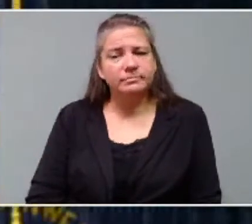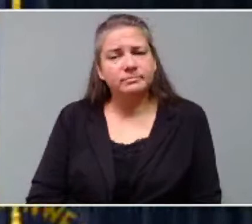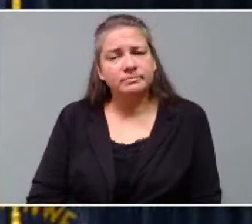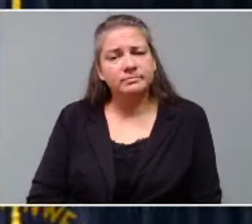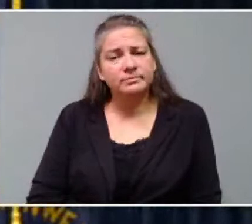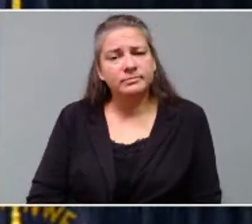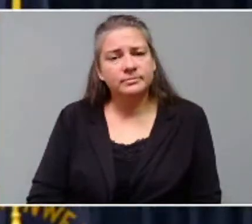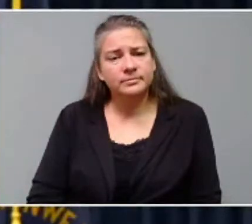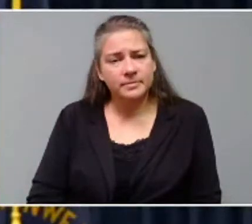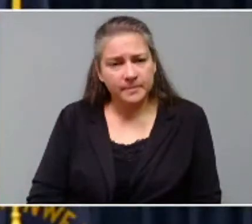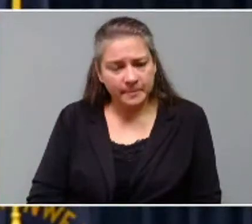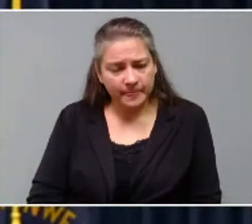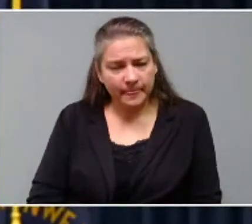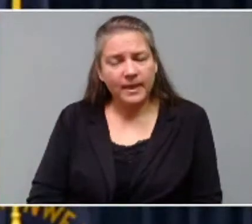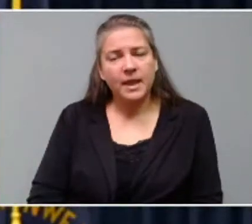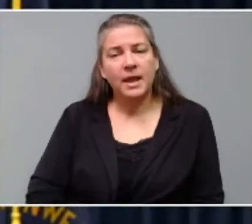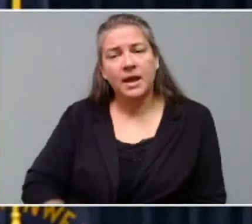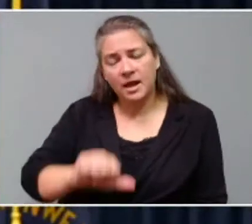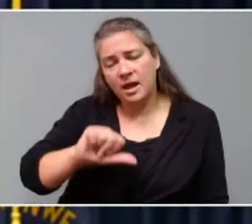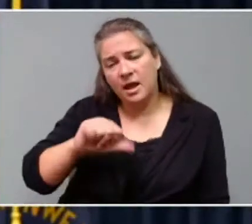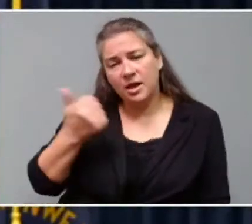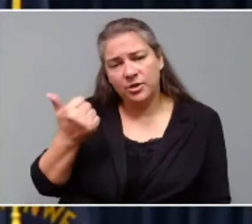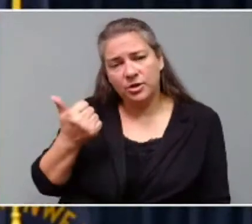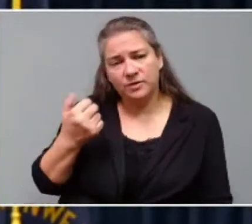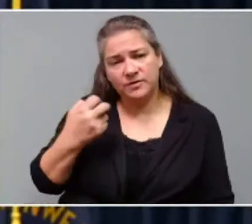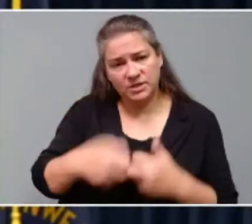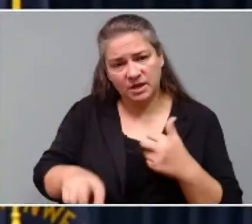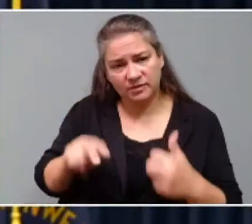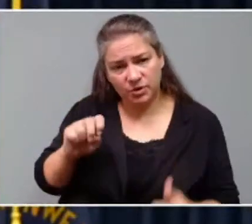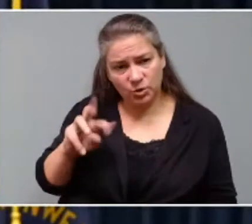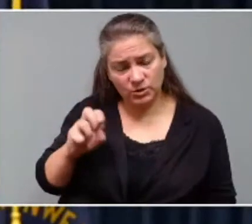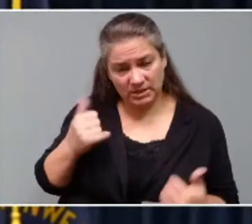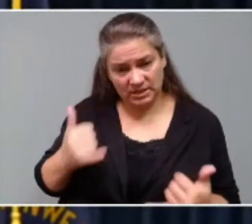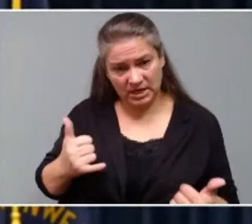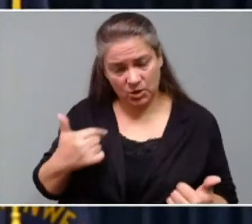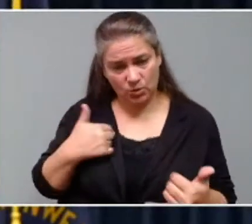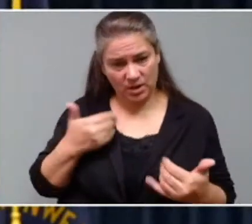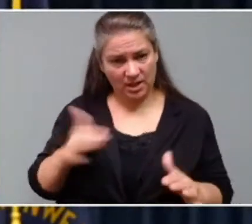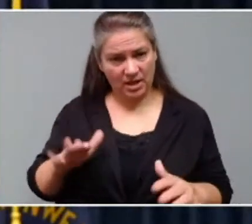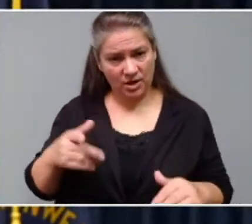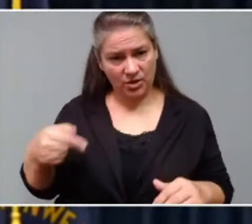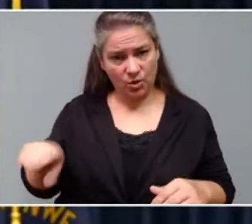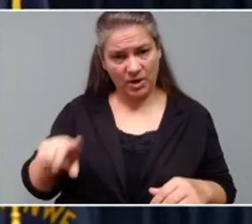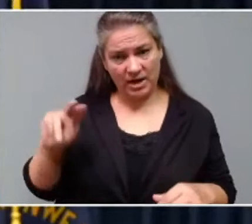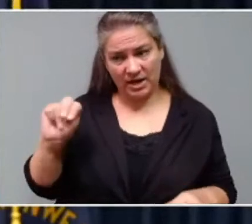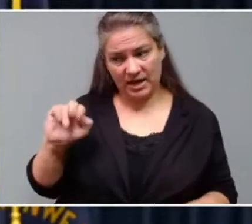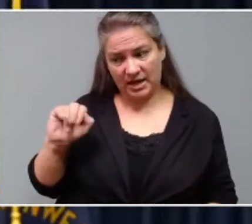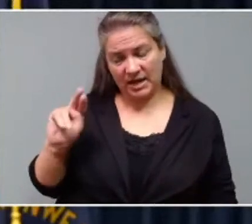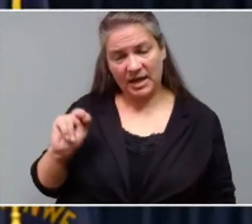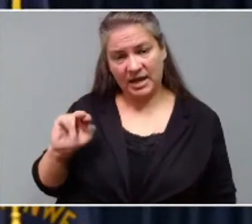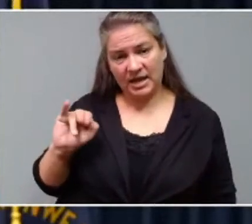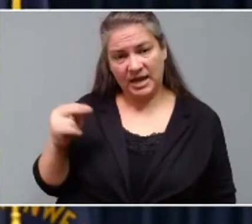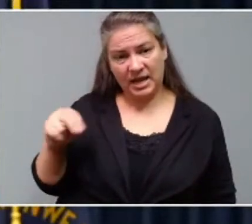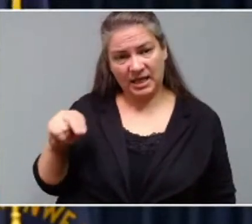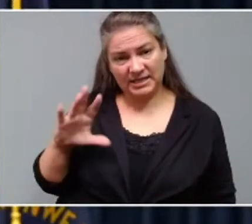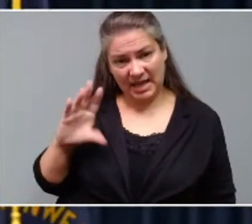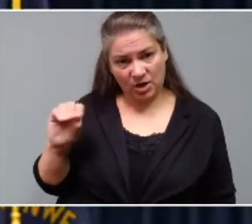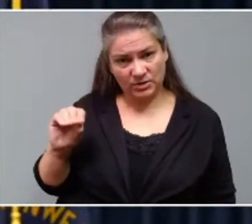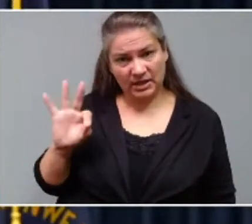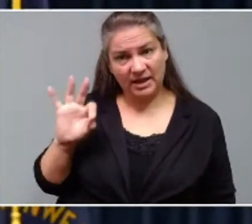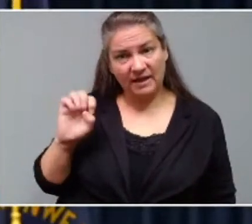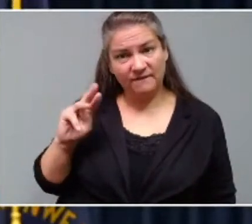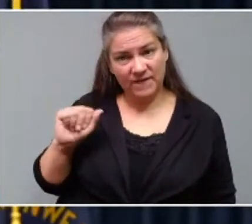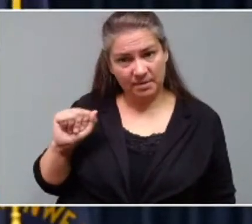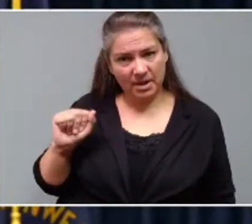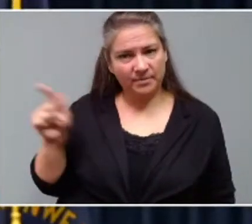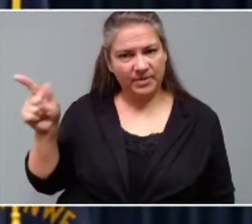And one other piece of tough news. Today, we let those in Nicholas County know that FEMA has